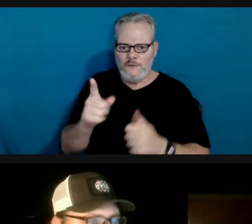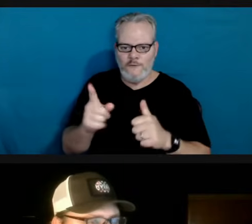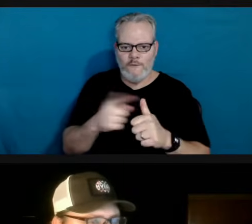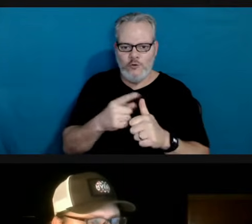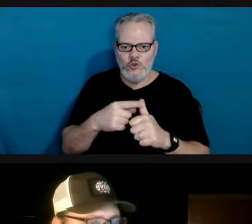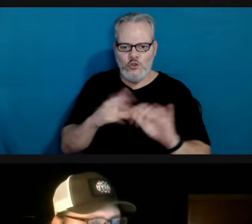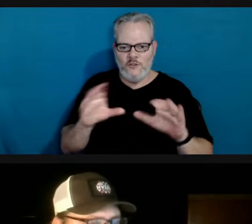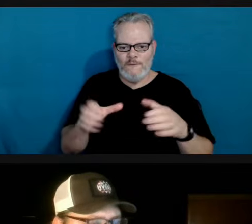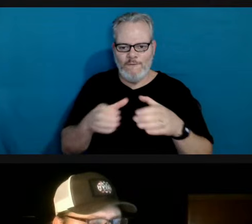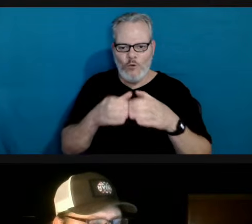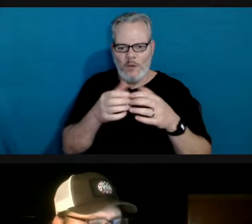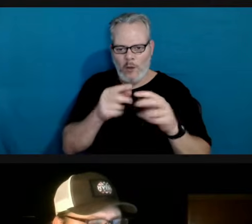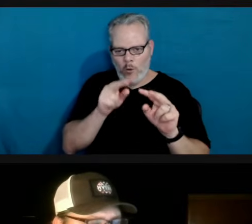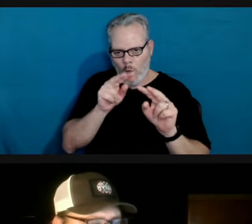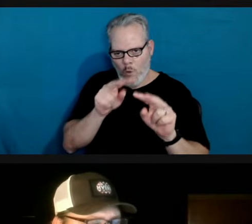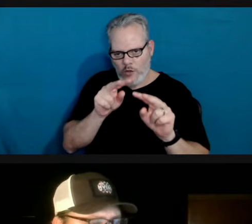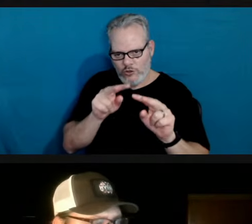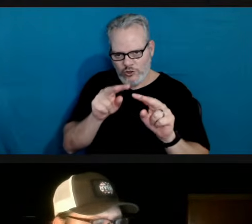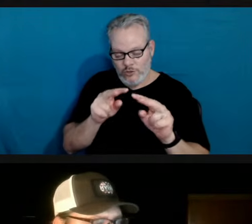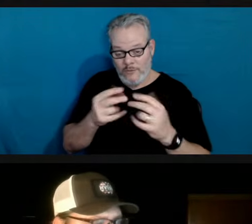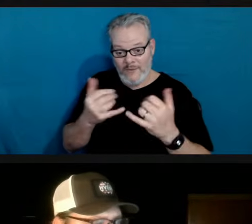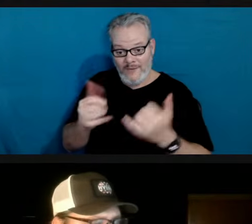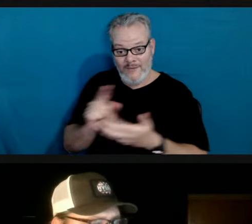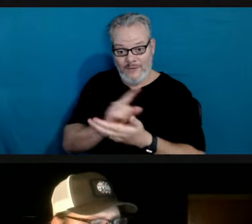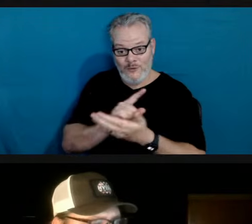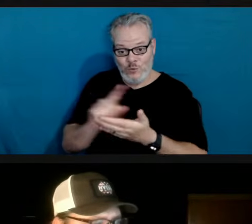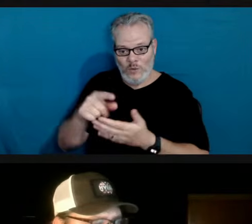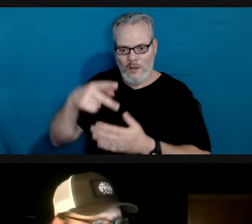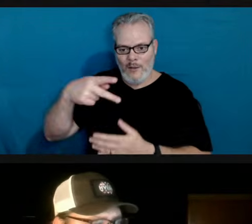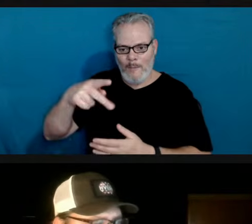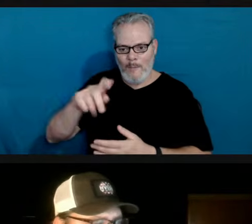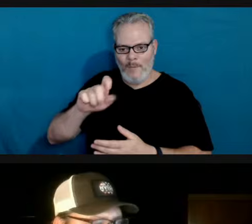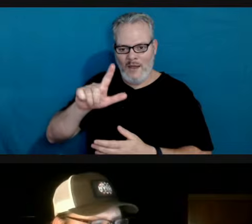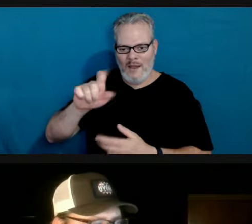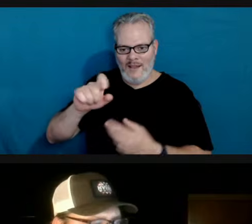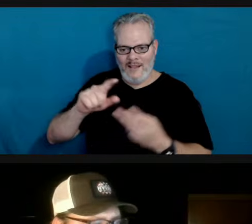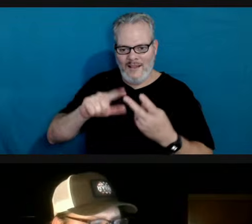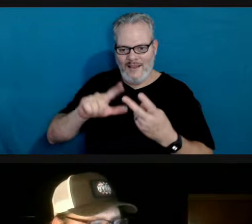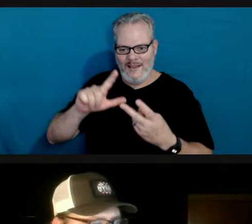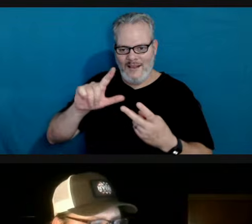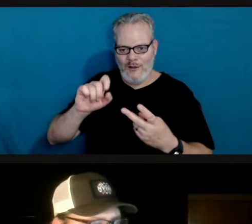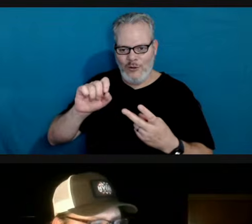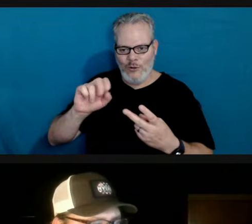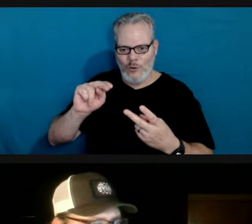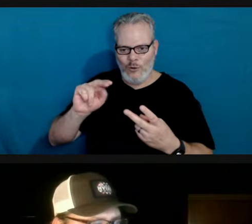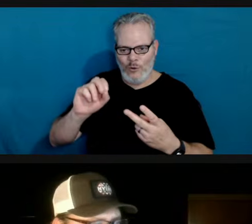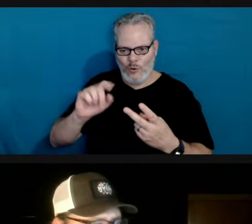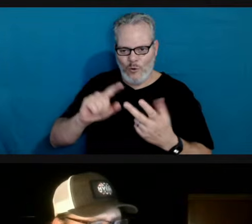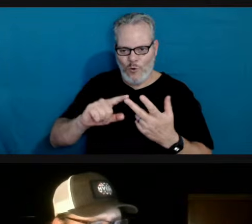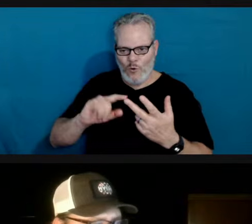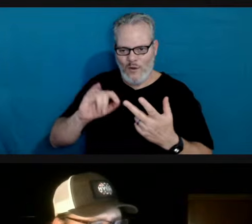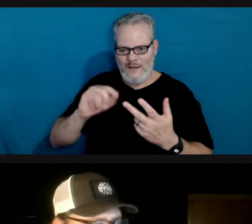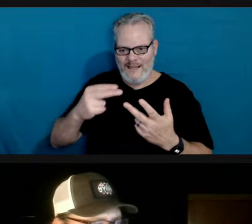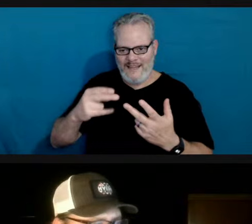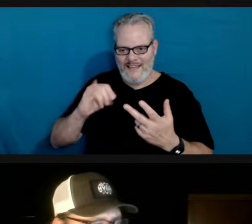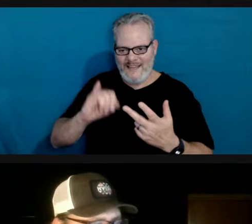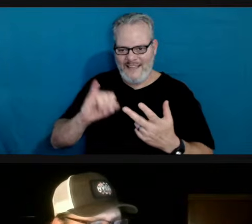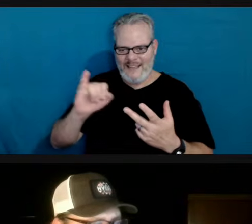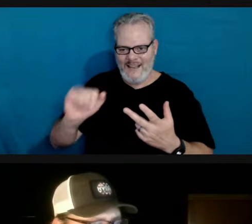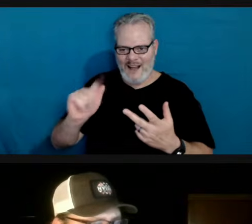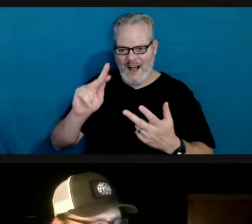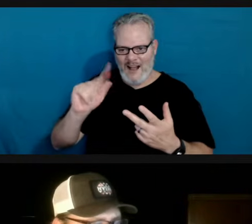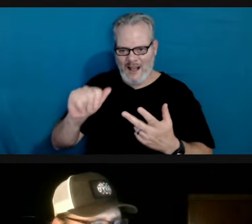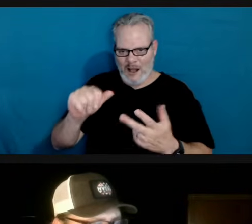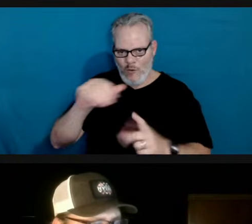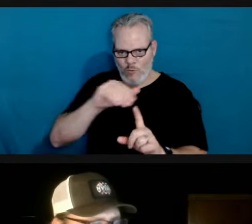which this week is titled Pele, Lono, and Hi'iaka, reminding us of nature's powers. It's a reflection